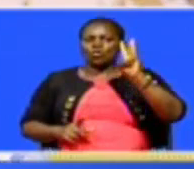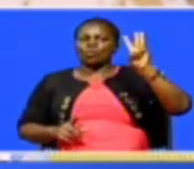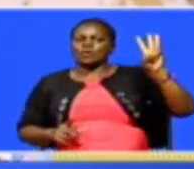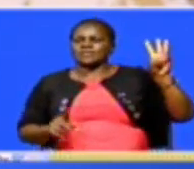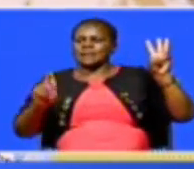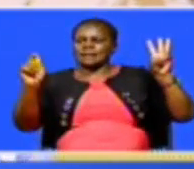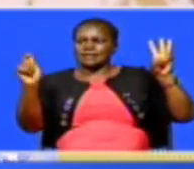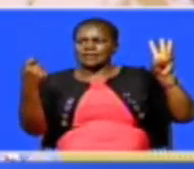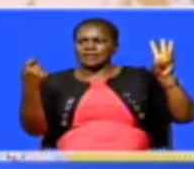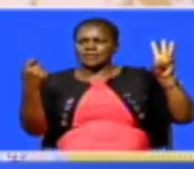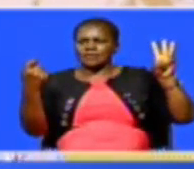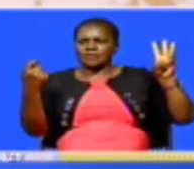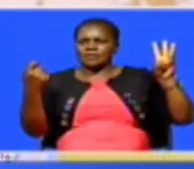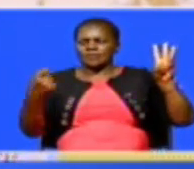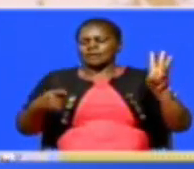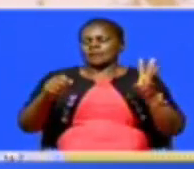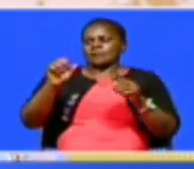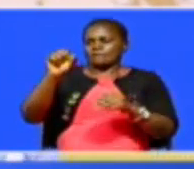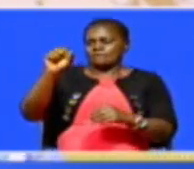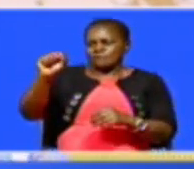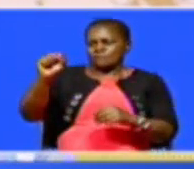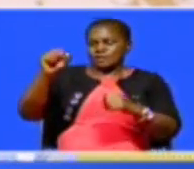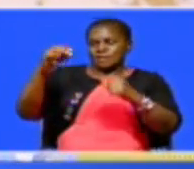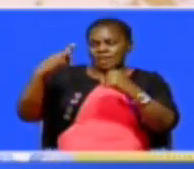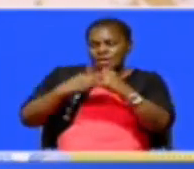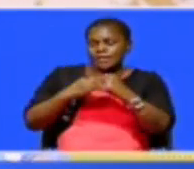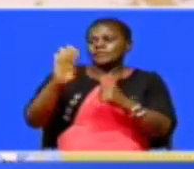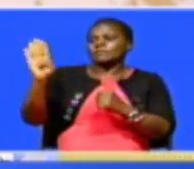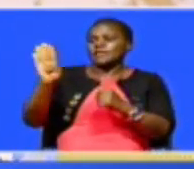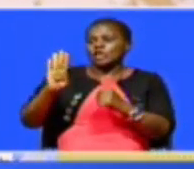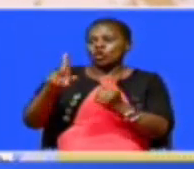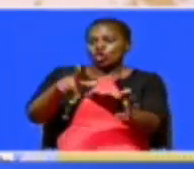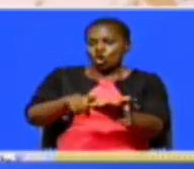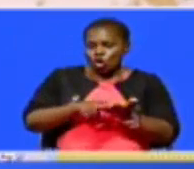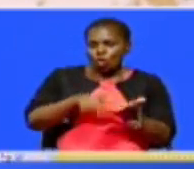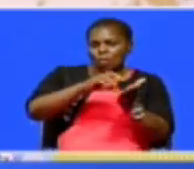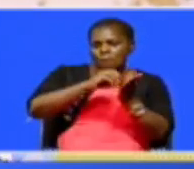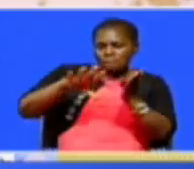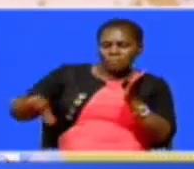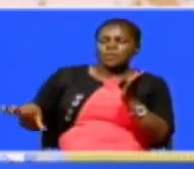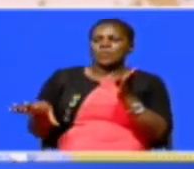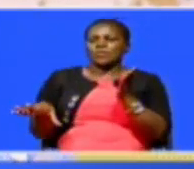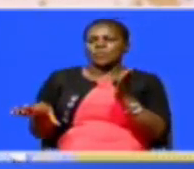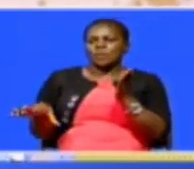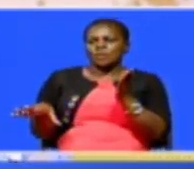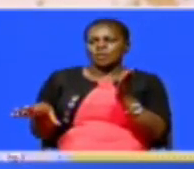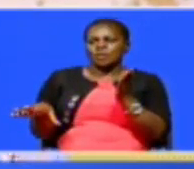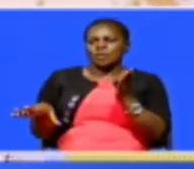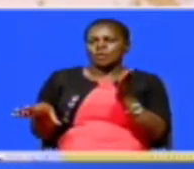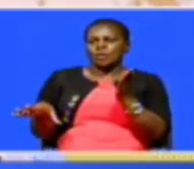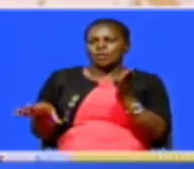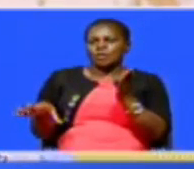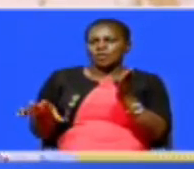Kenya, totaling to 58 billion Kenya shillings, they were waived.